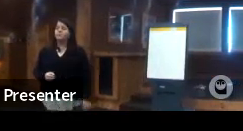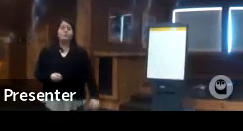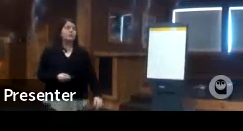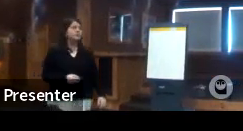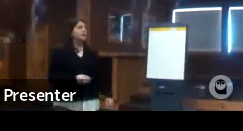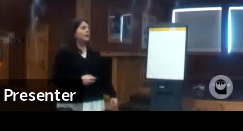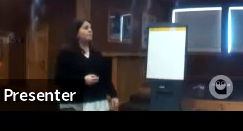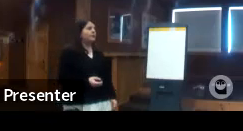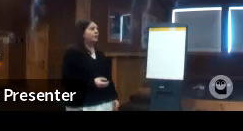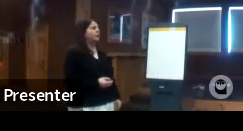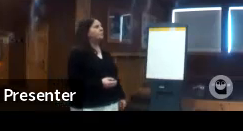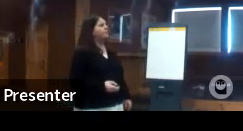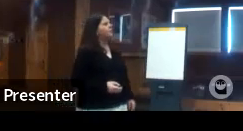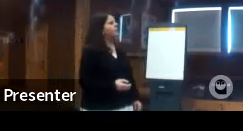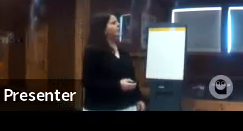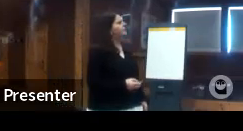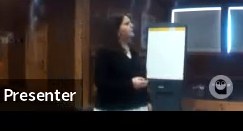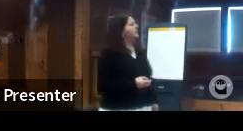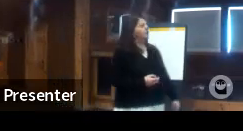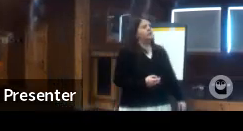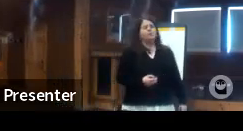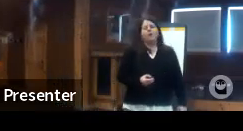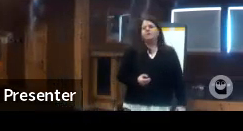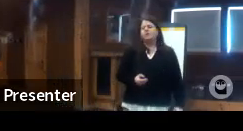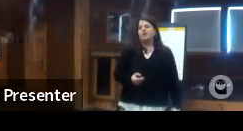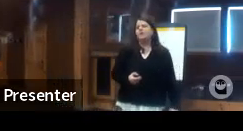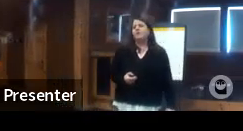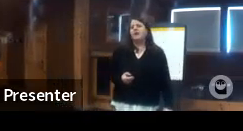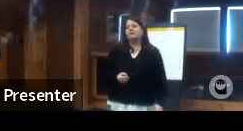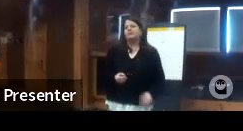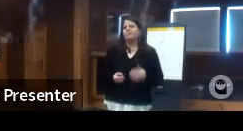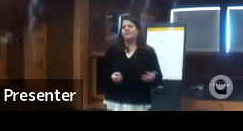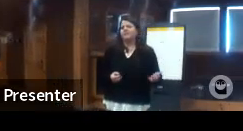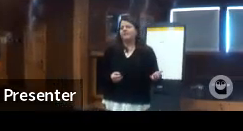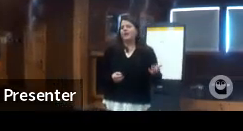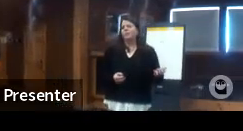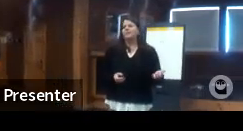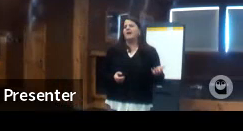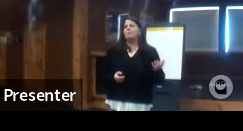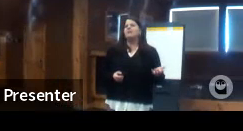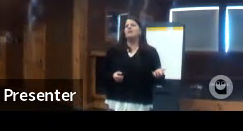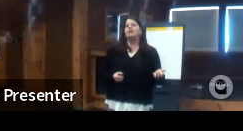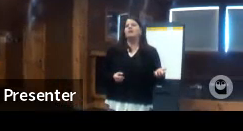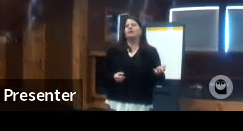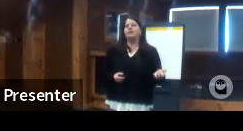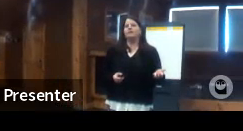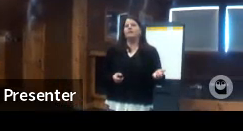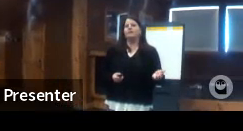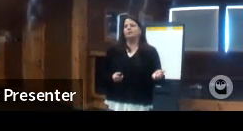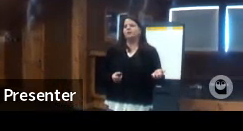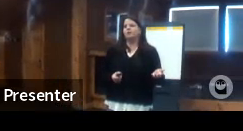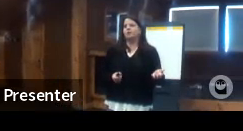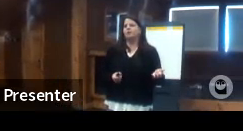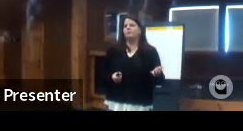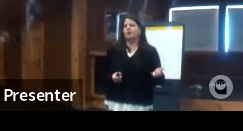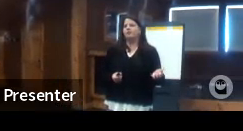expert testimony, but it could be the other way around. You also are a great benefit to helping us. How many here have had